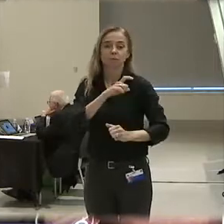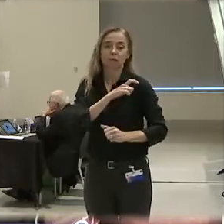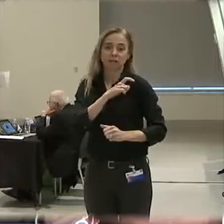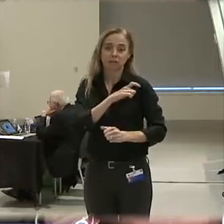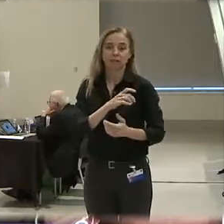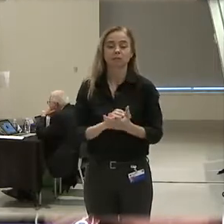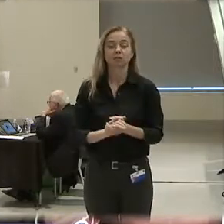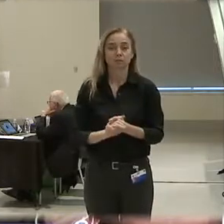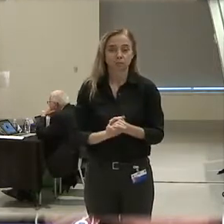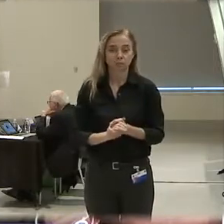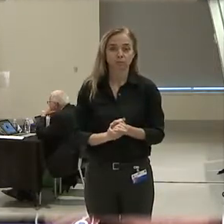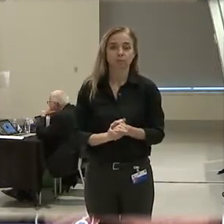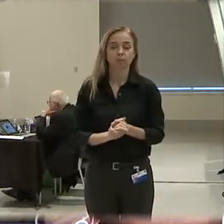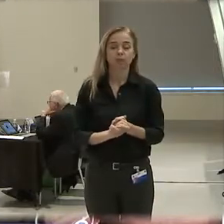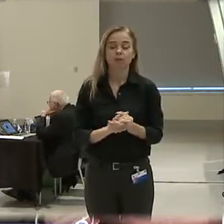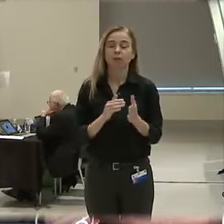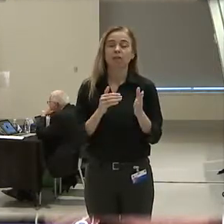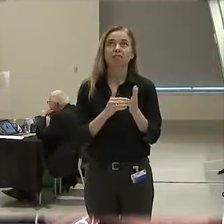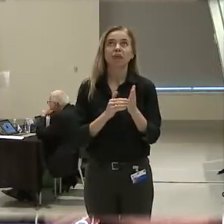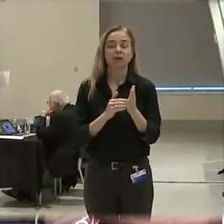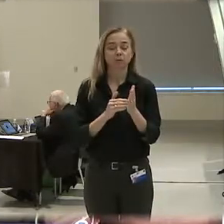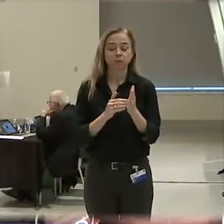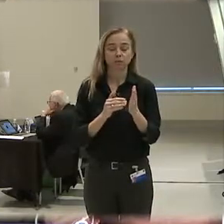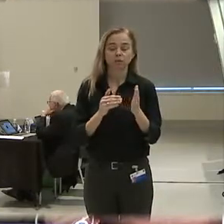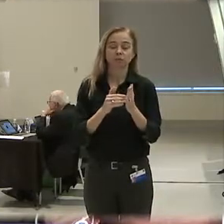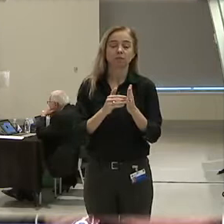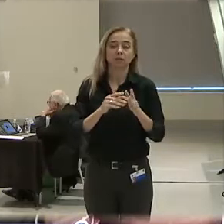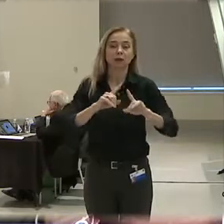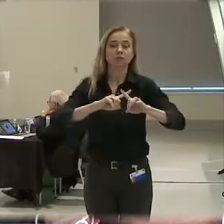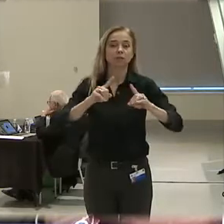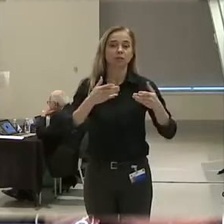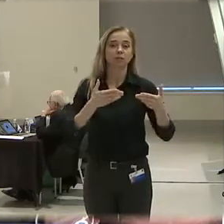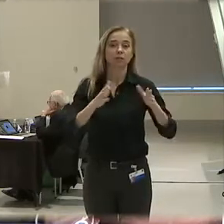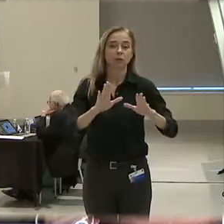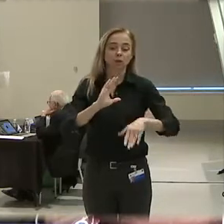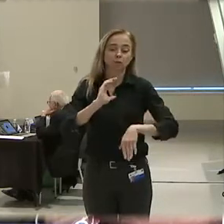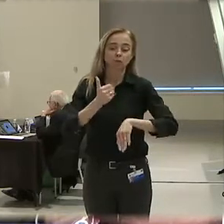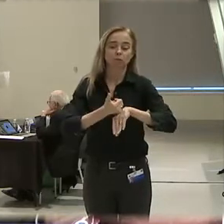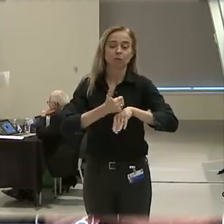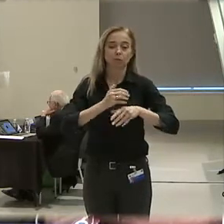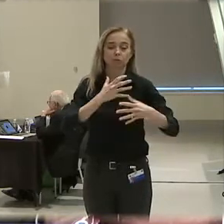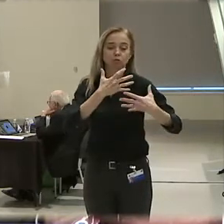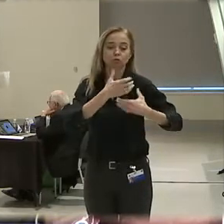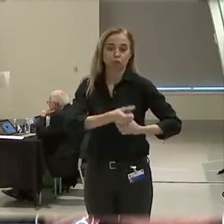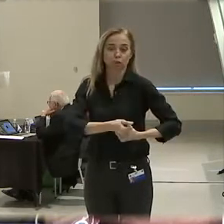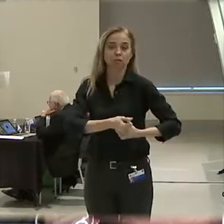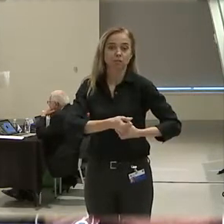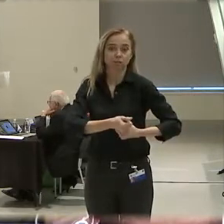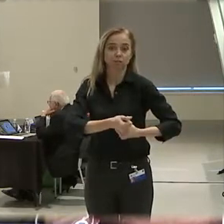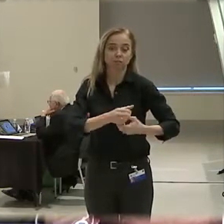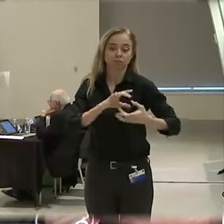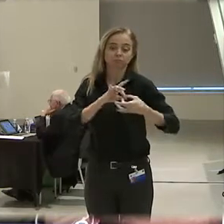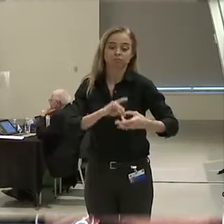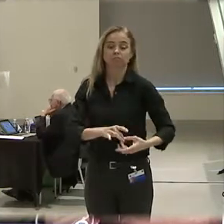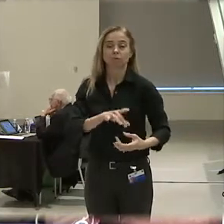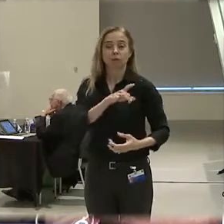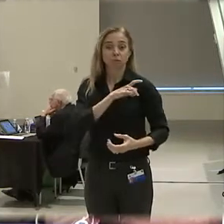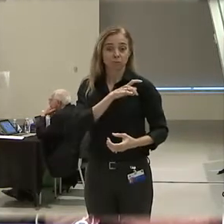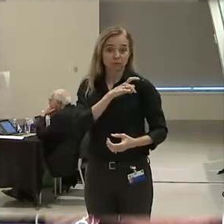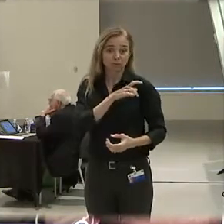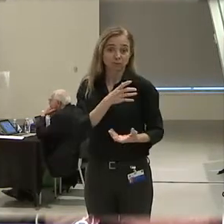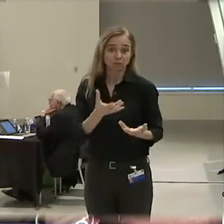are literally thousands of ways to build trust in law enforcement, and when